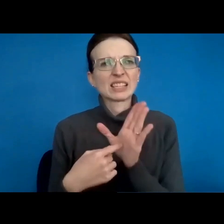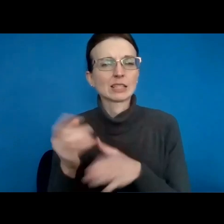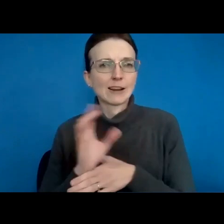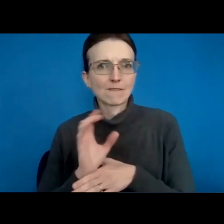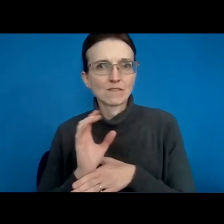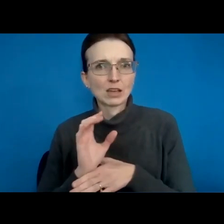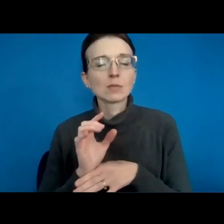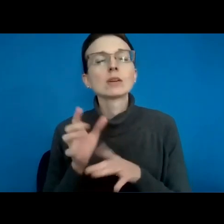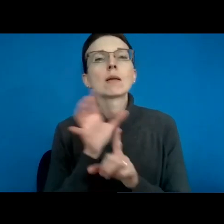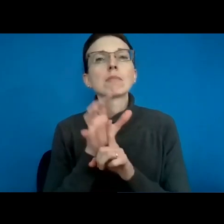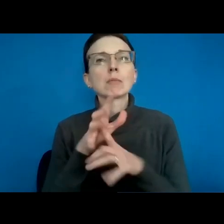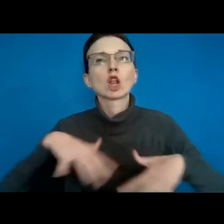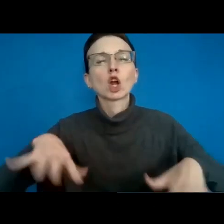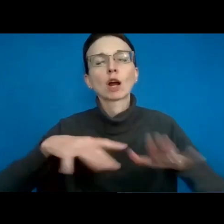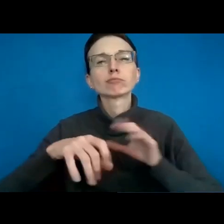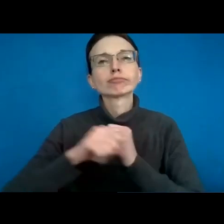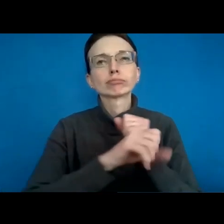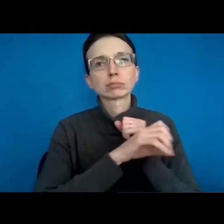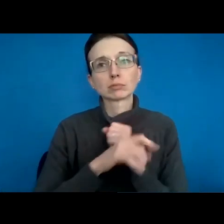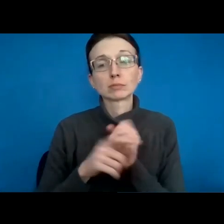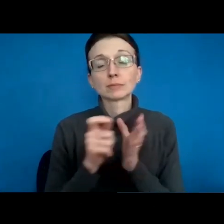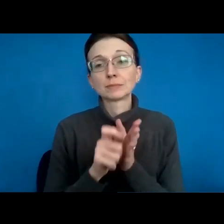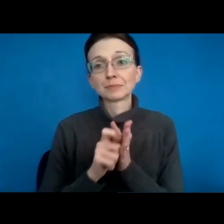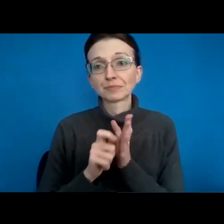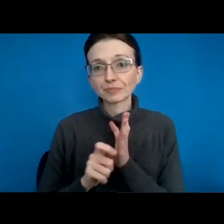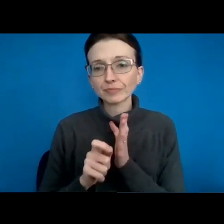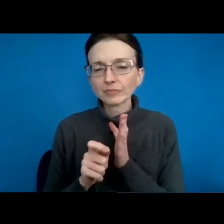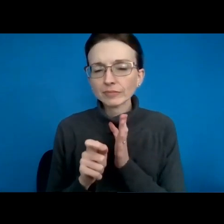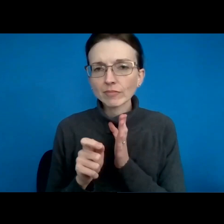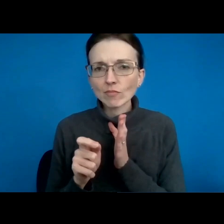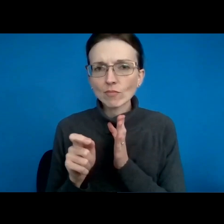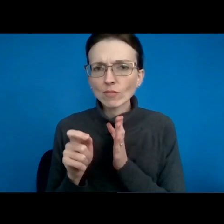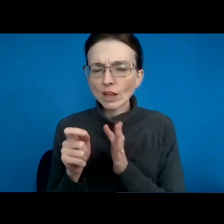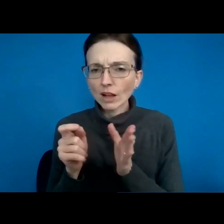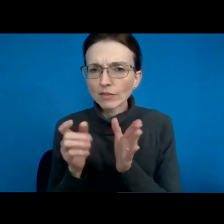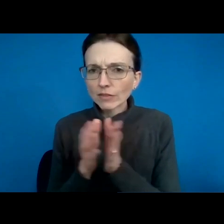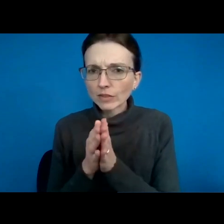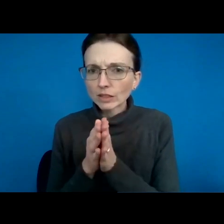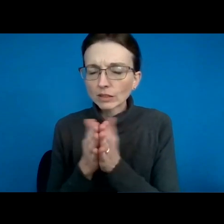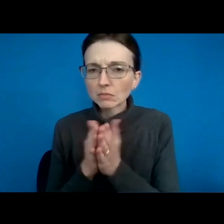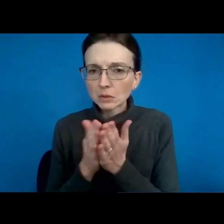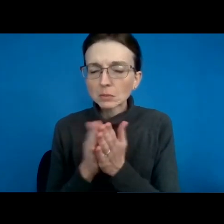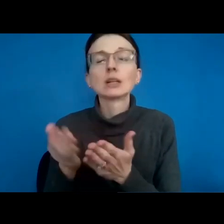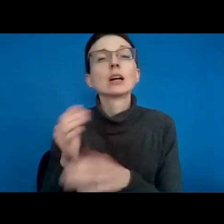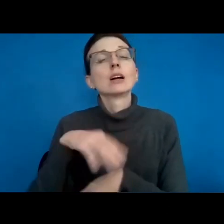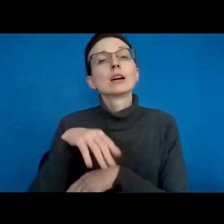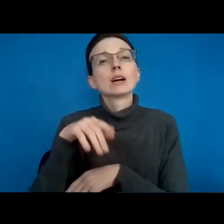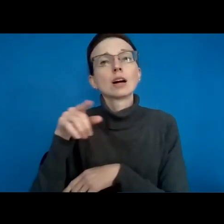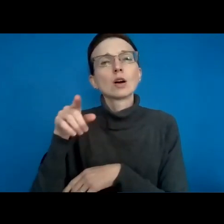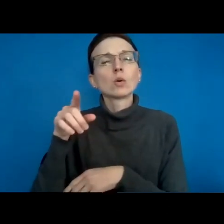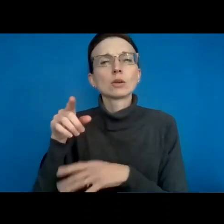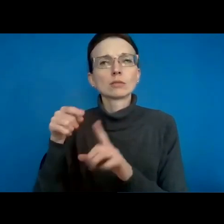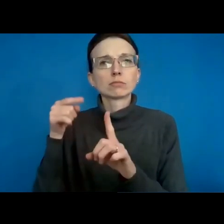and popular media. She is the author of Hideous Progeny, Disability, Eugenics, and Classic